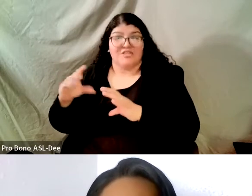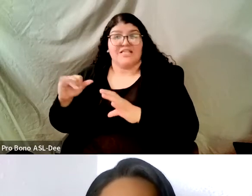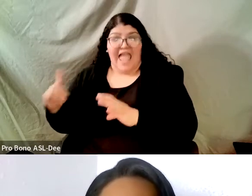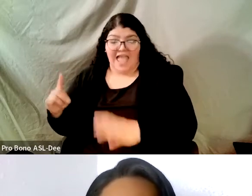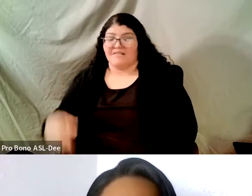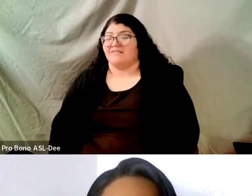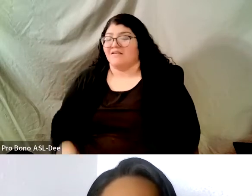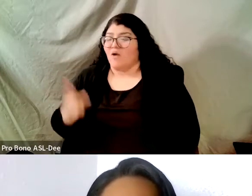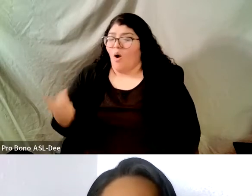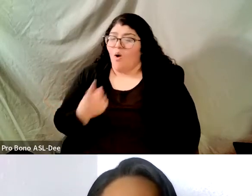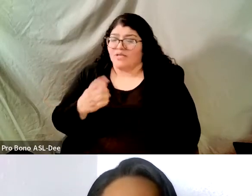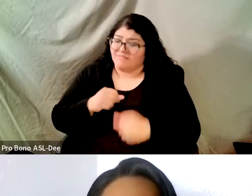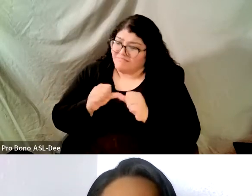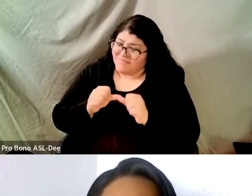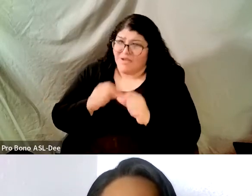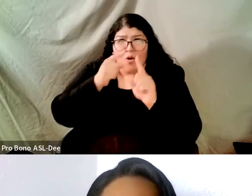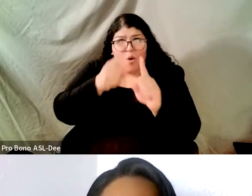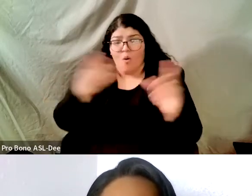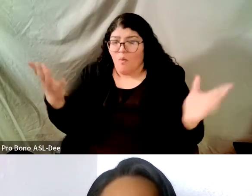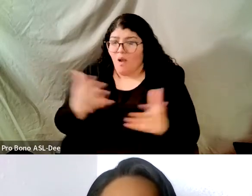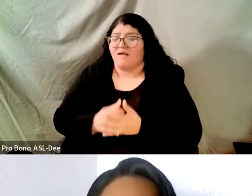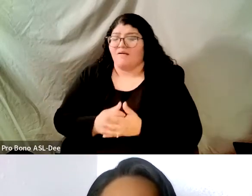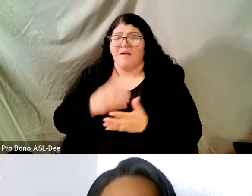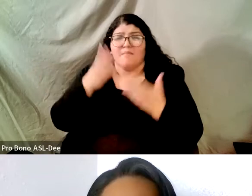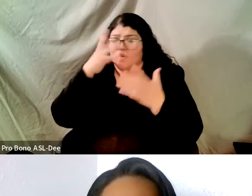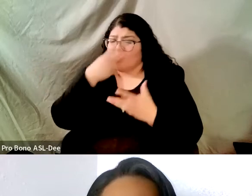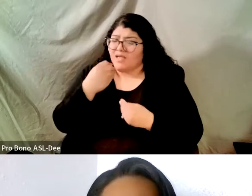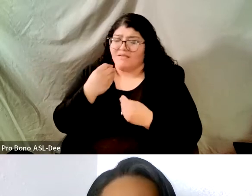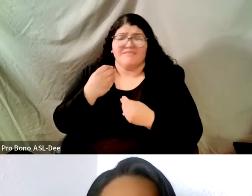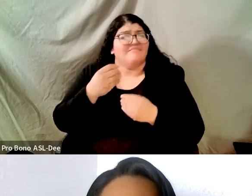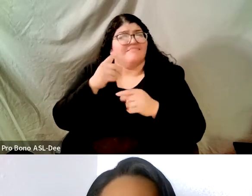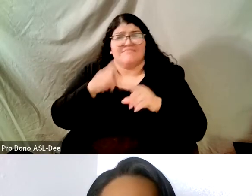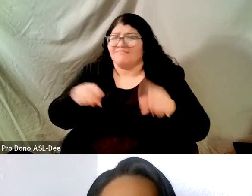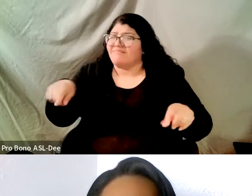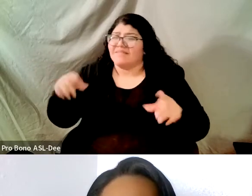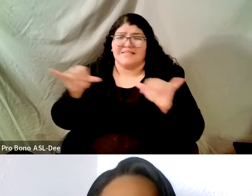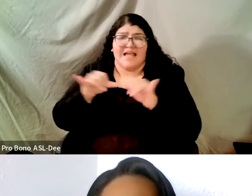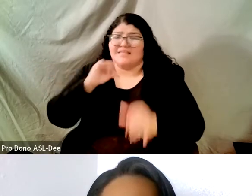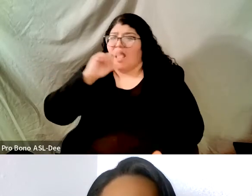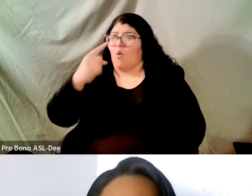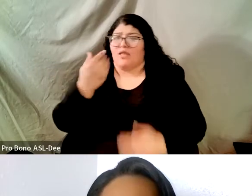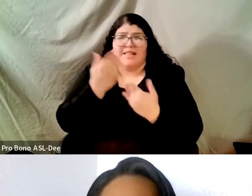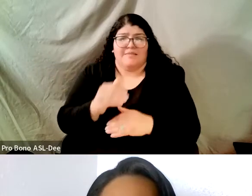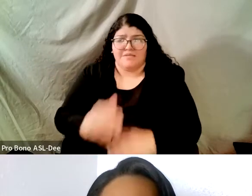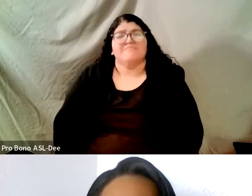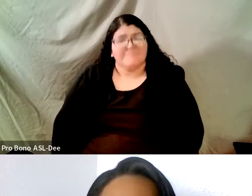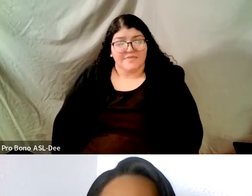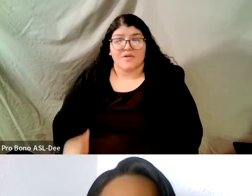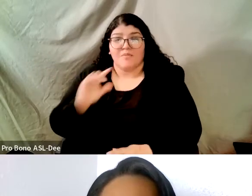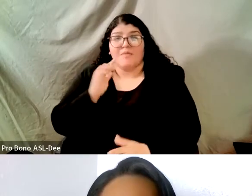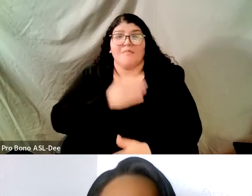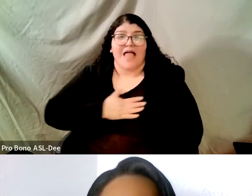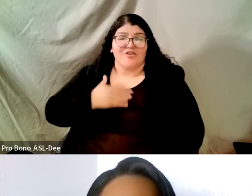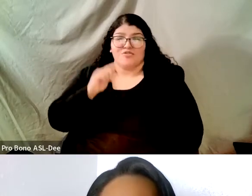ways she fulfills that mission with us at NAAFA is through the production of this series, Ahead of the Curve. It is my pleasure to turn